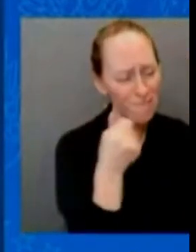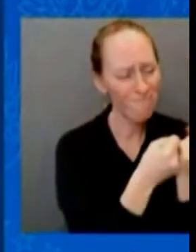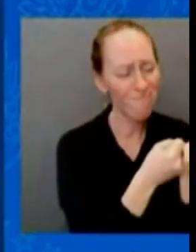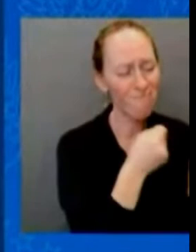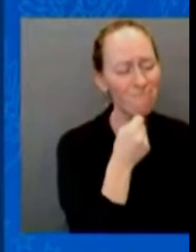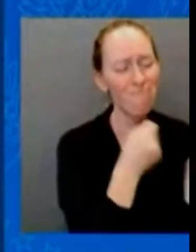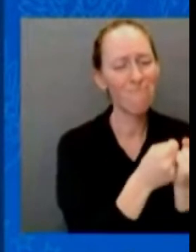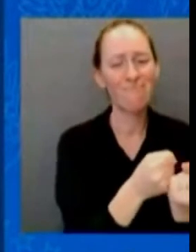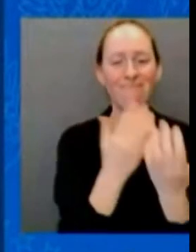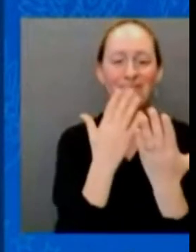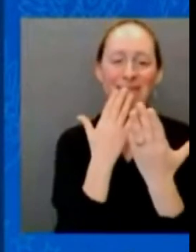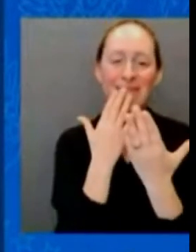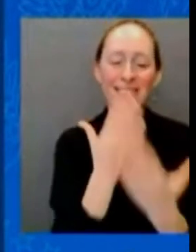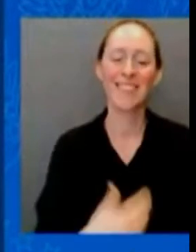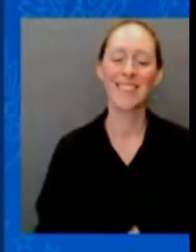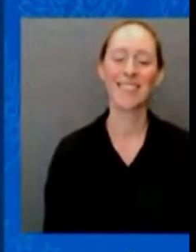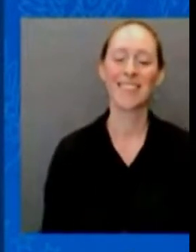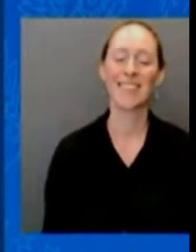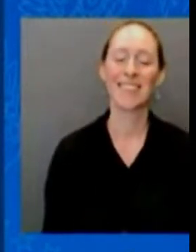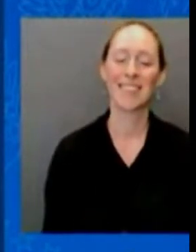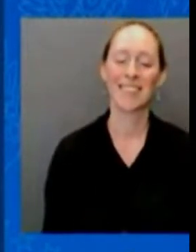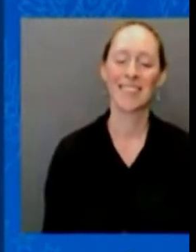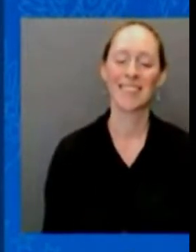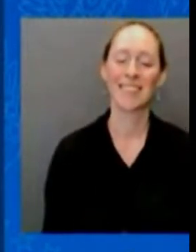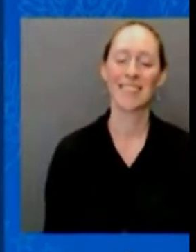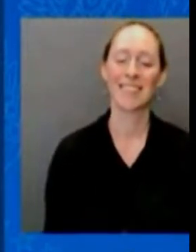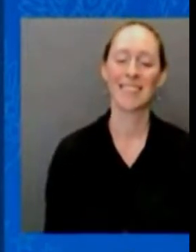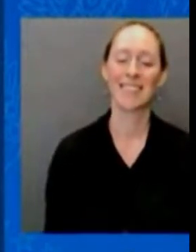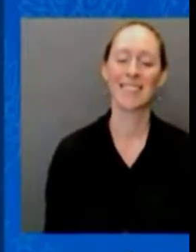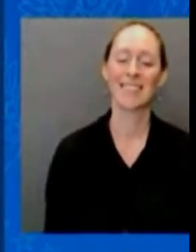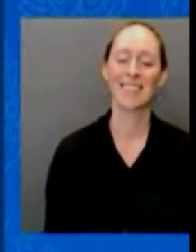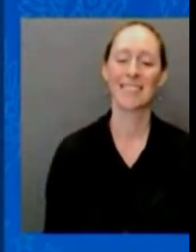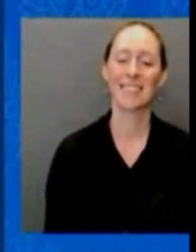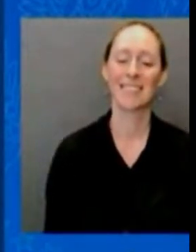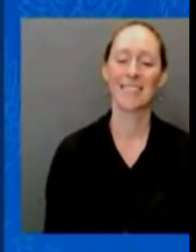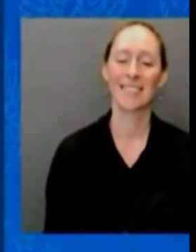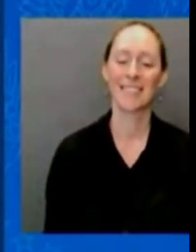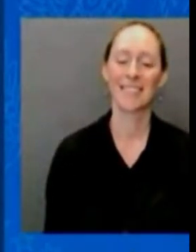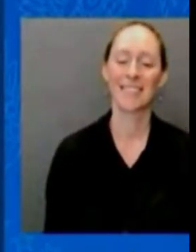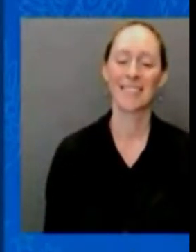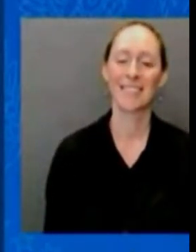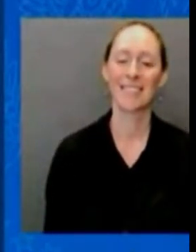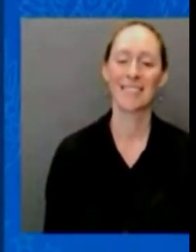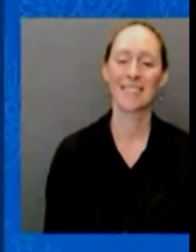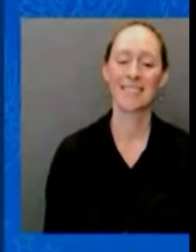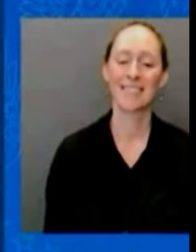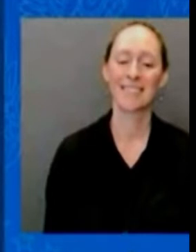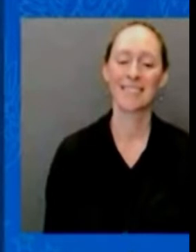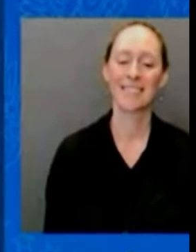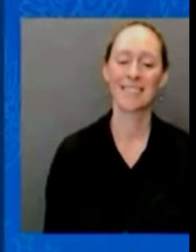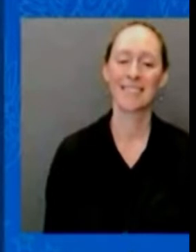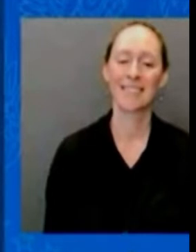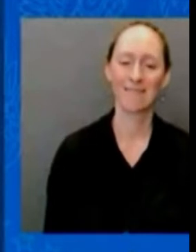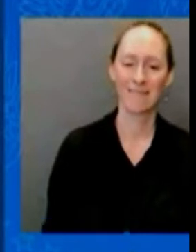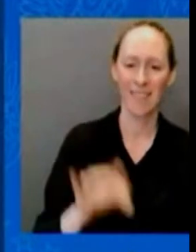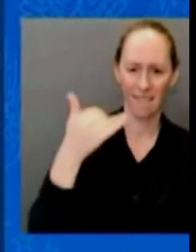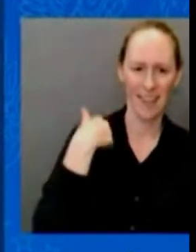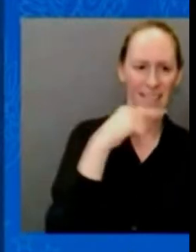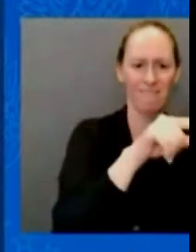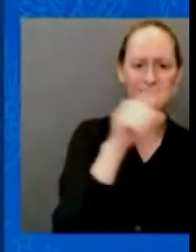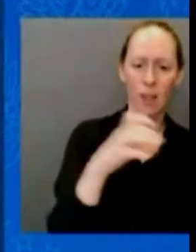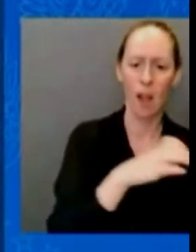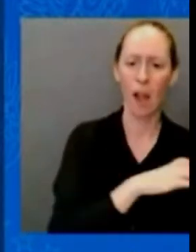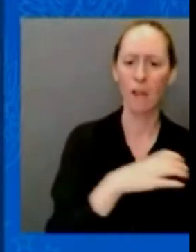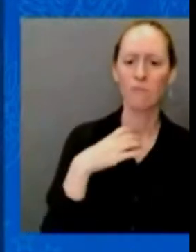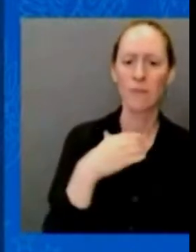leading members of the United States Congress, Chair of the House Intelligence Committee, Adam Schiff. He came all the way from California to see Chuck. Where